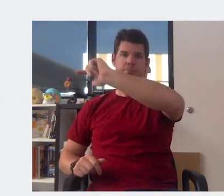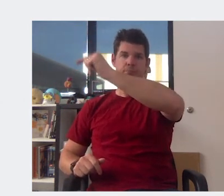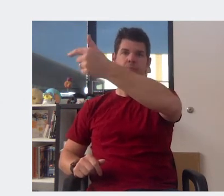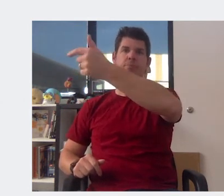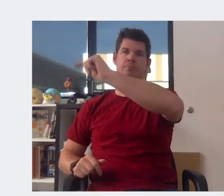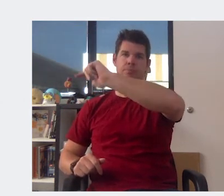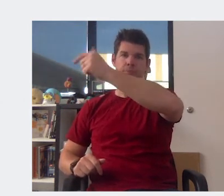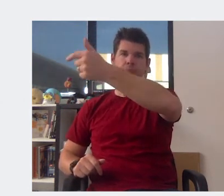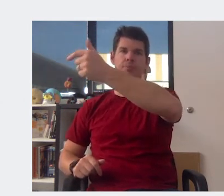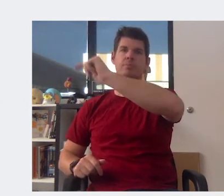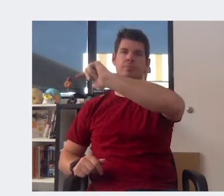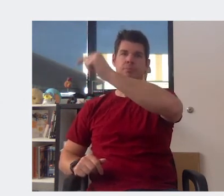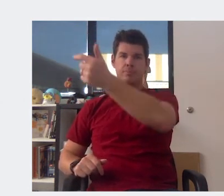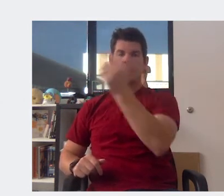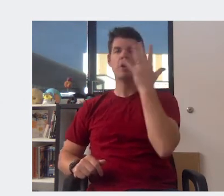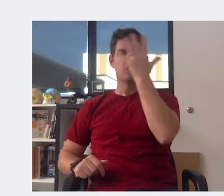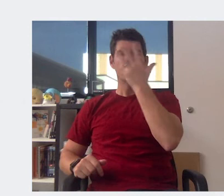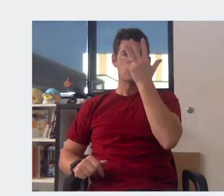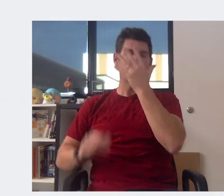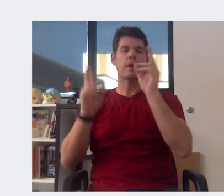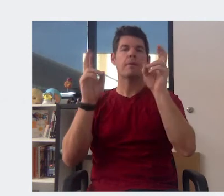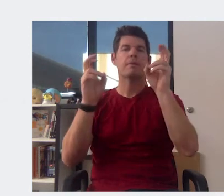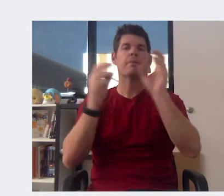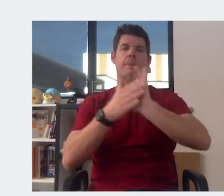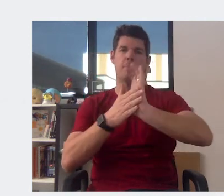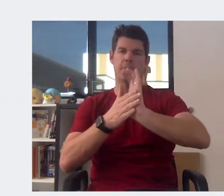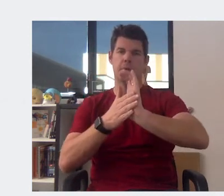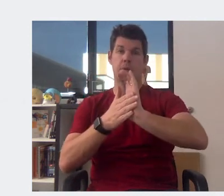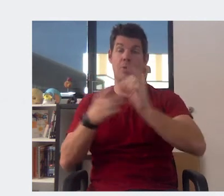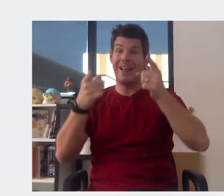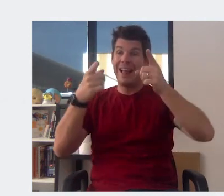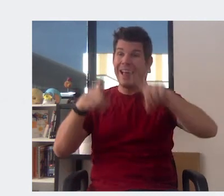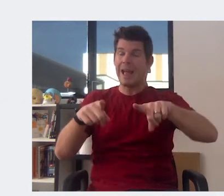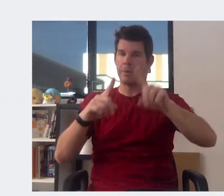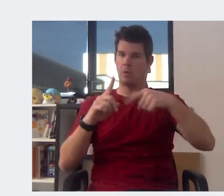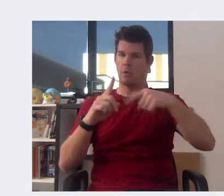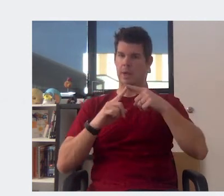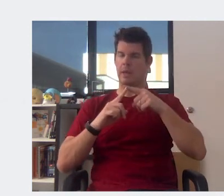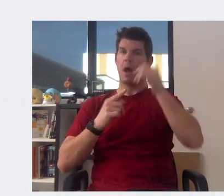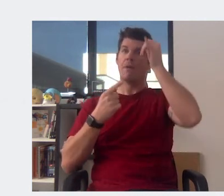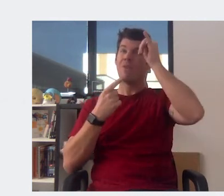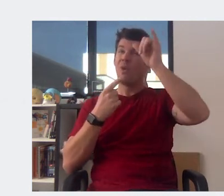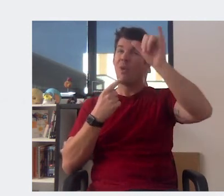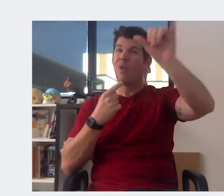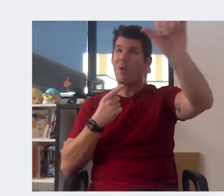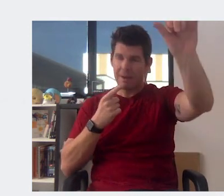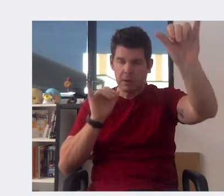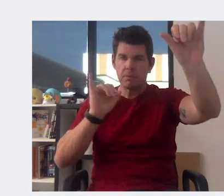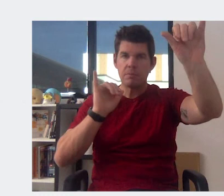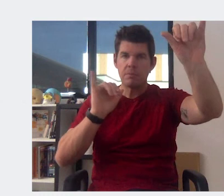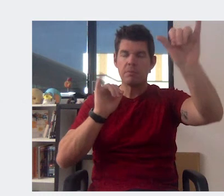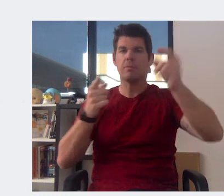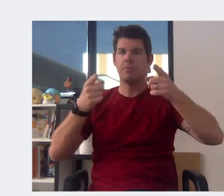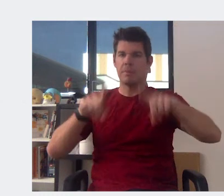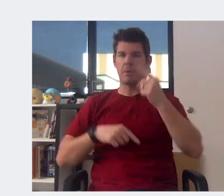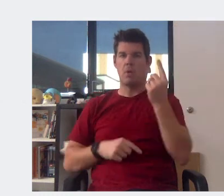animation. But that's going to be happening forever, just like it says. So on start happens only once, forever happens always. Those ones aren't